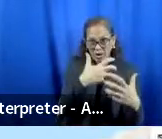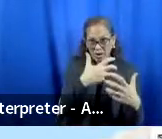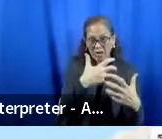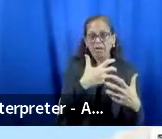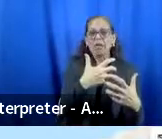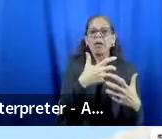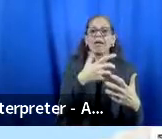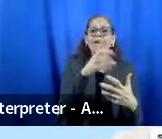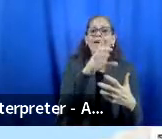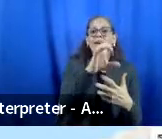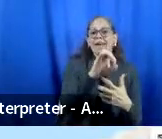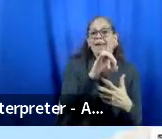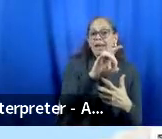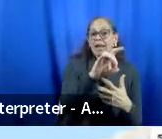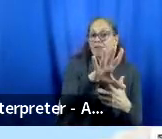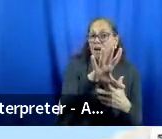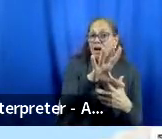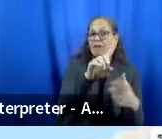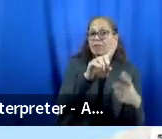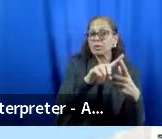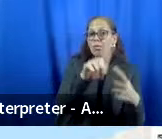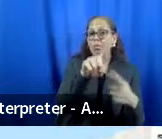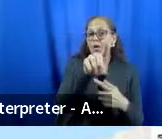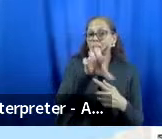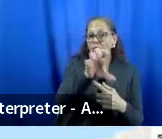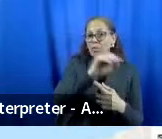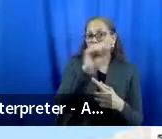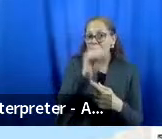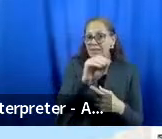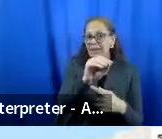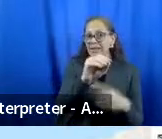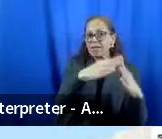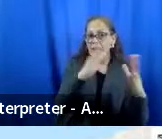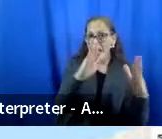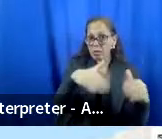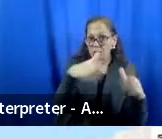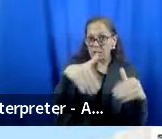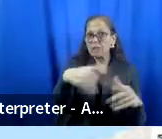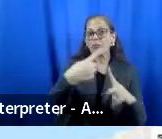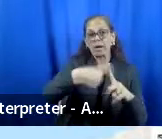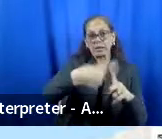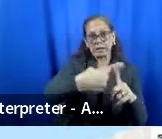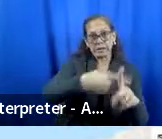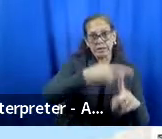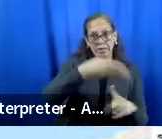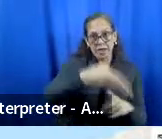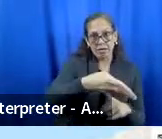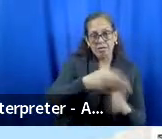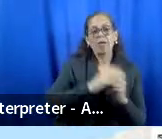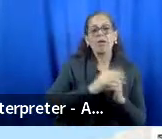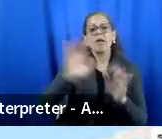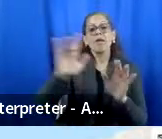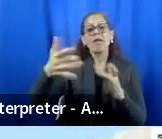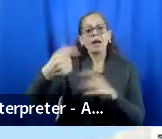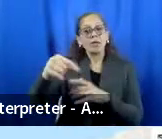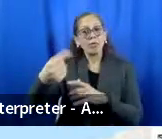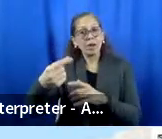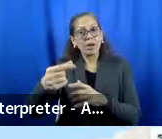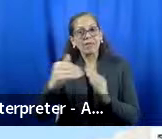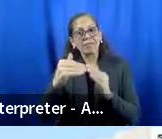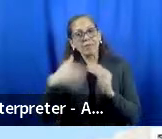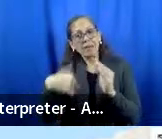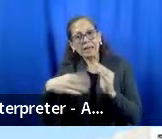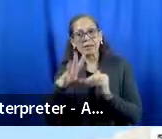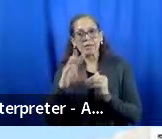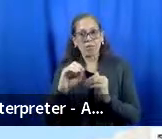where 85 to 100% of the housing units are rented. In the lightest green, under about